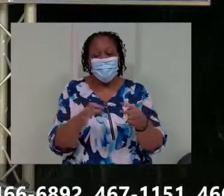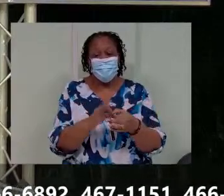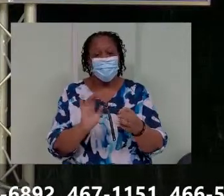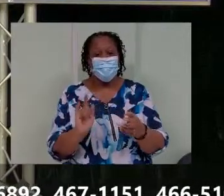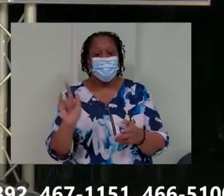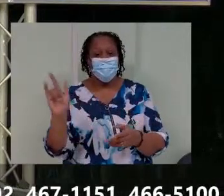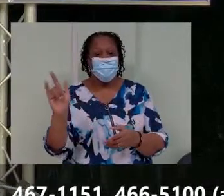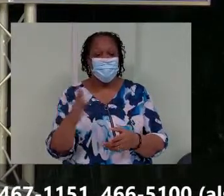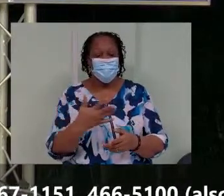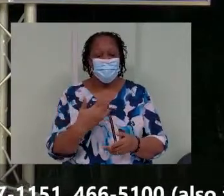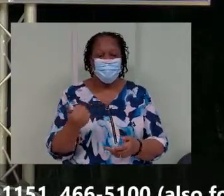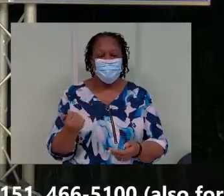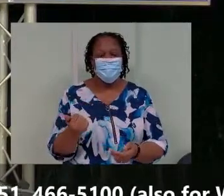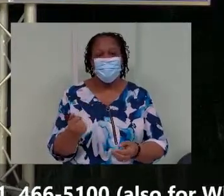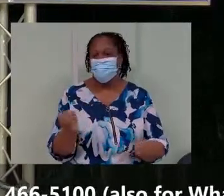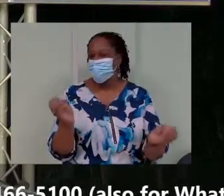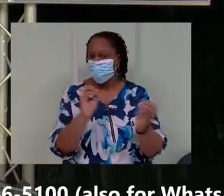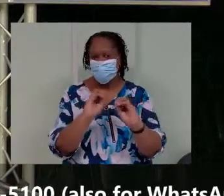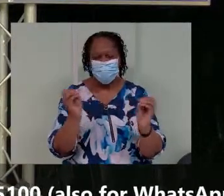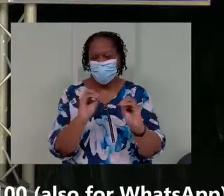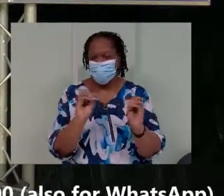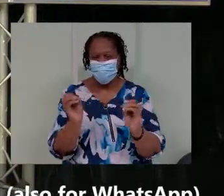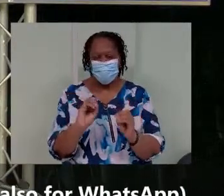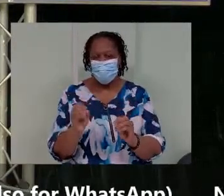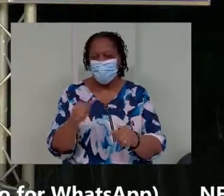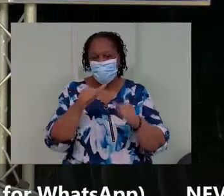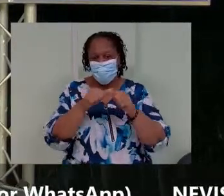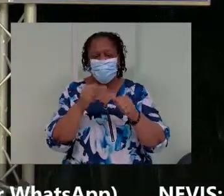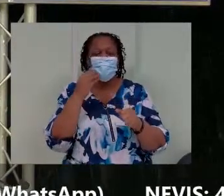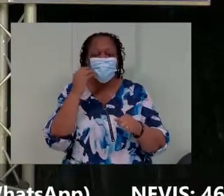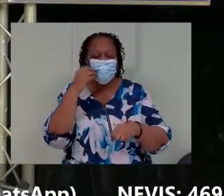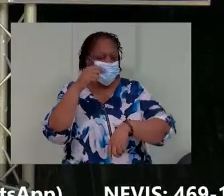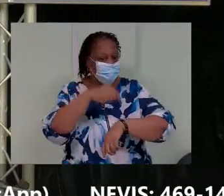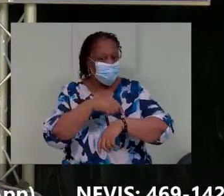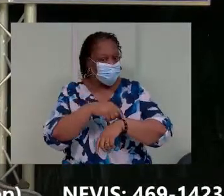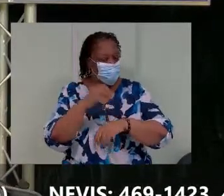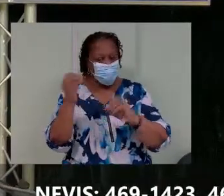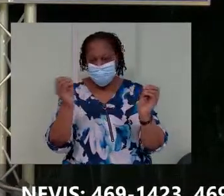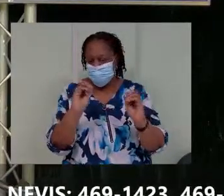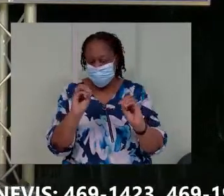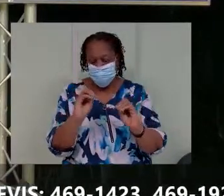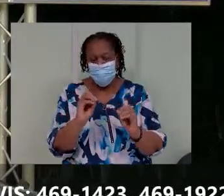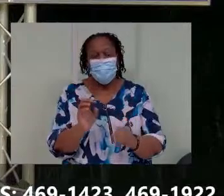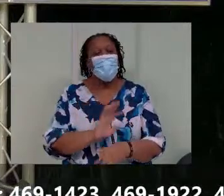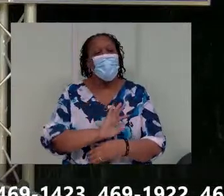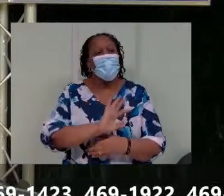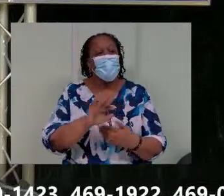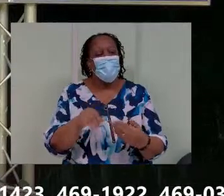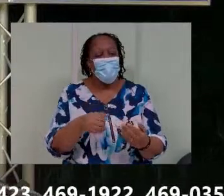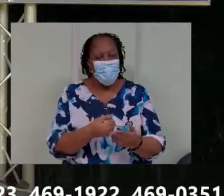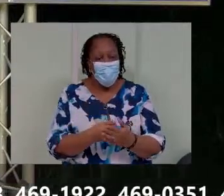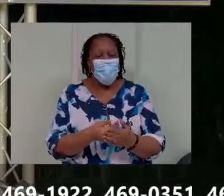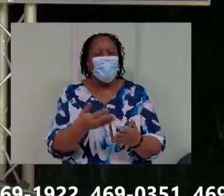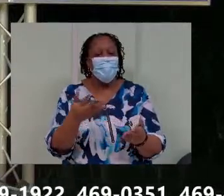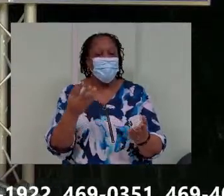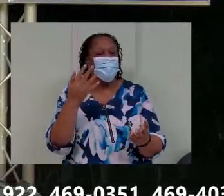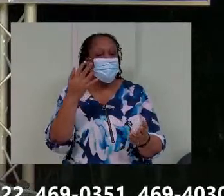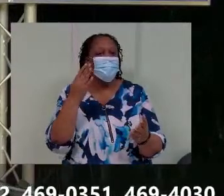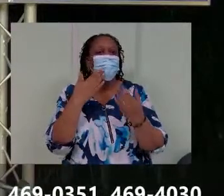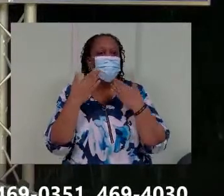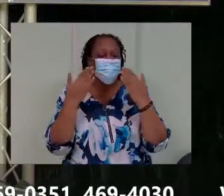The nightly curfew has been removed. However, all the COVID-19 protocols remain in